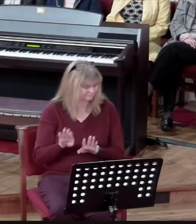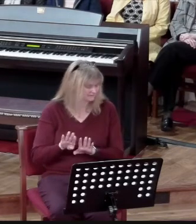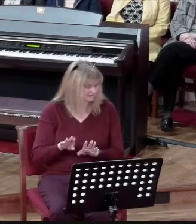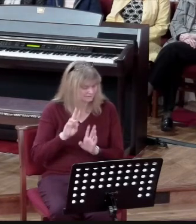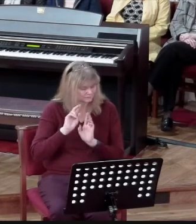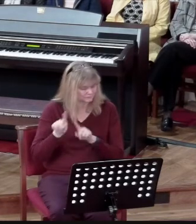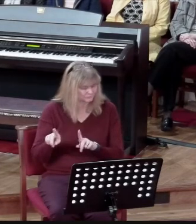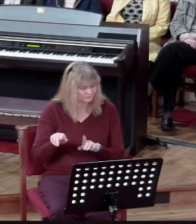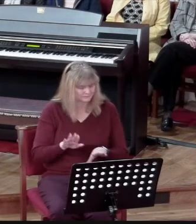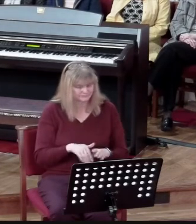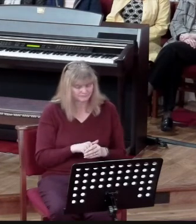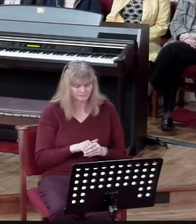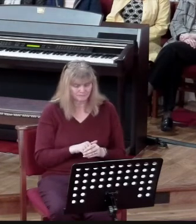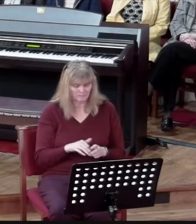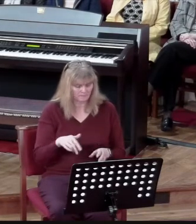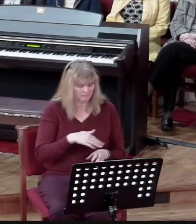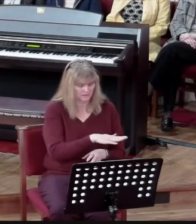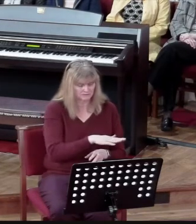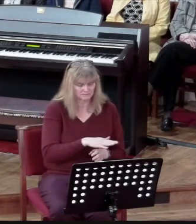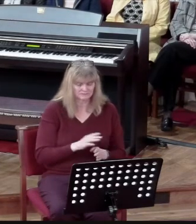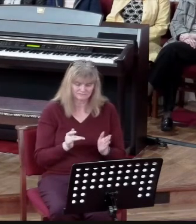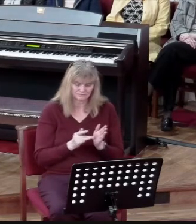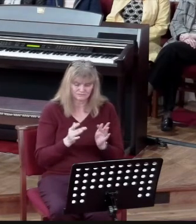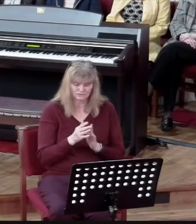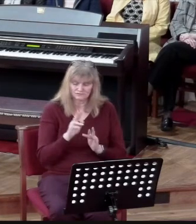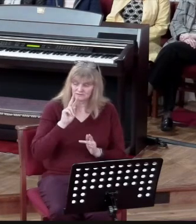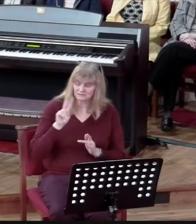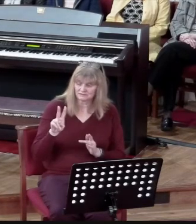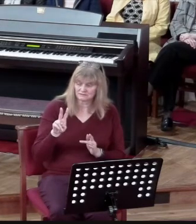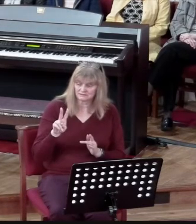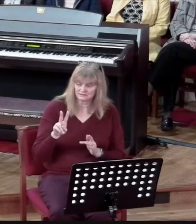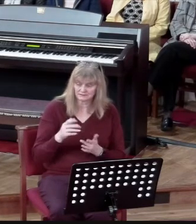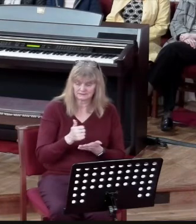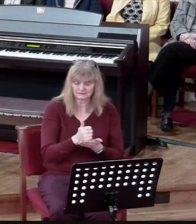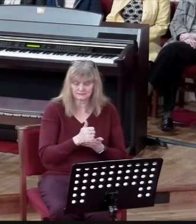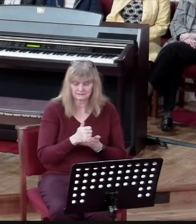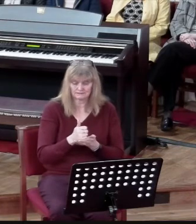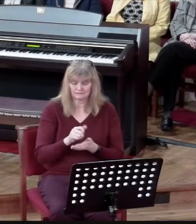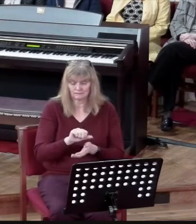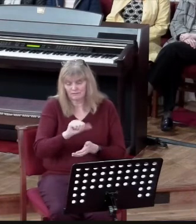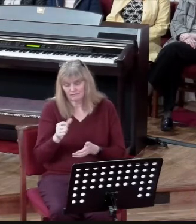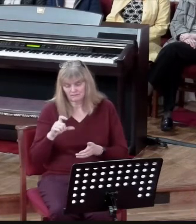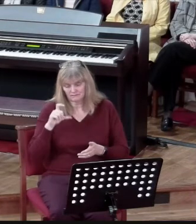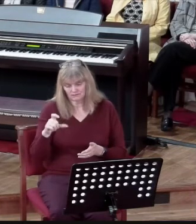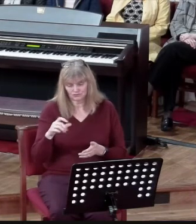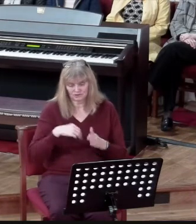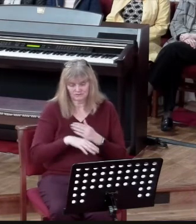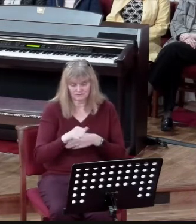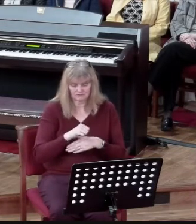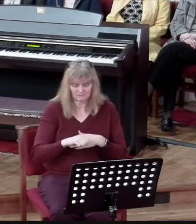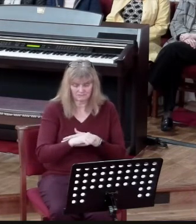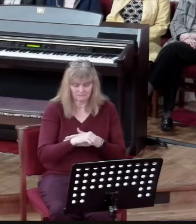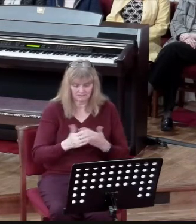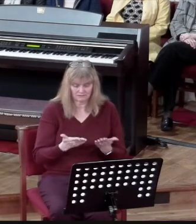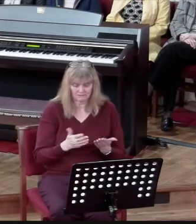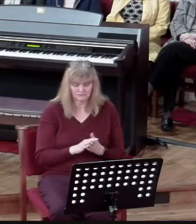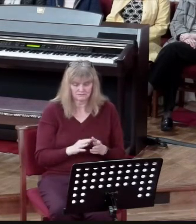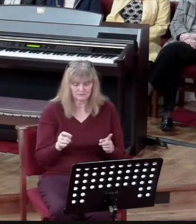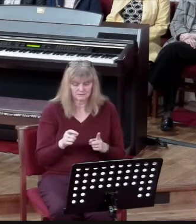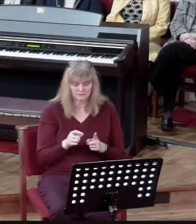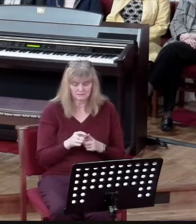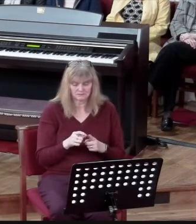that. And Jesus deals with that in the next part of this chapter. Peter is still the man he is for now, the one who